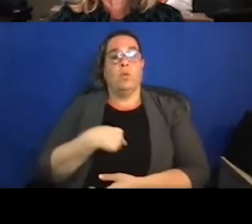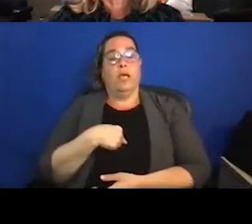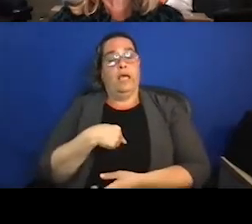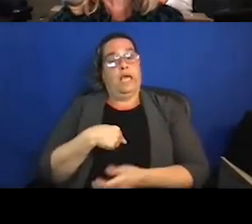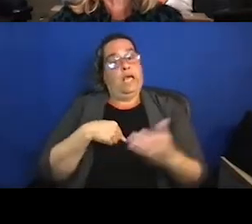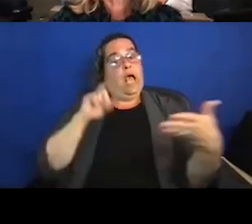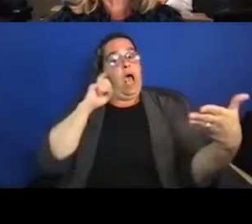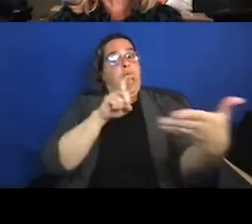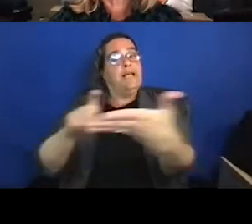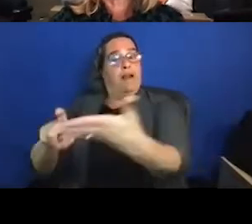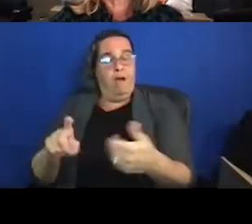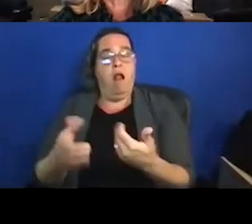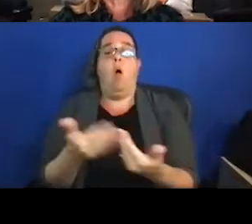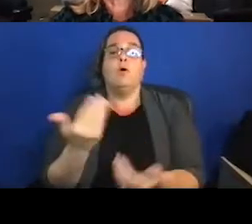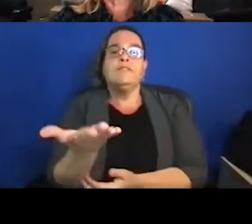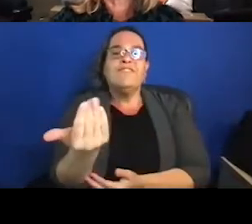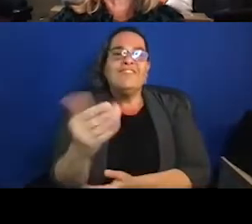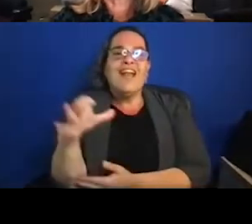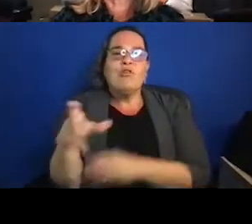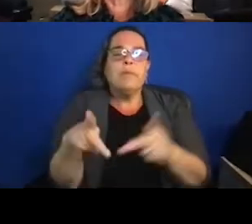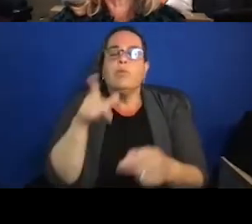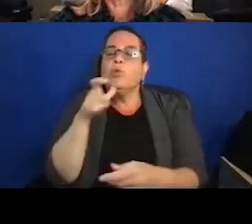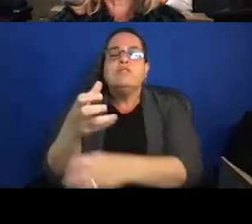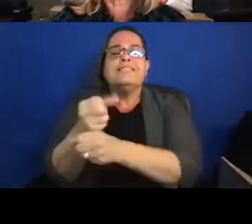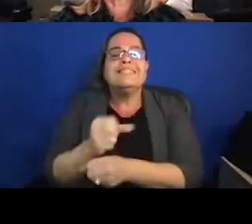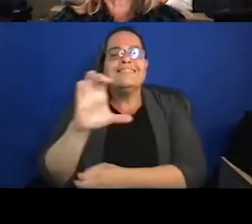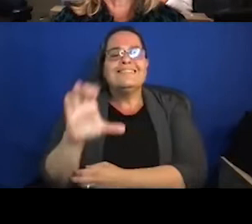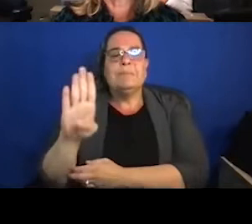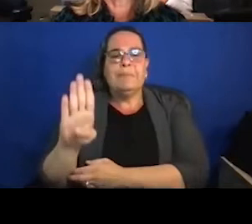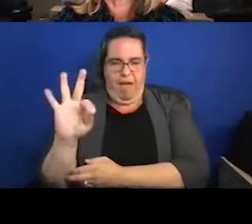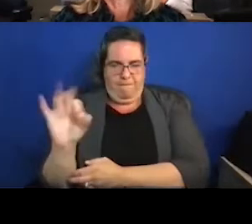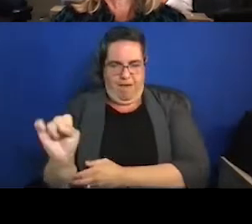use of medication. So that was our secondary outcome.